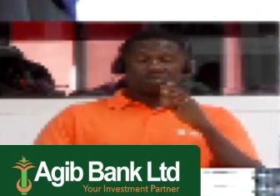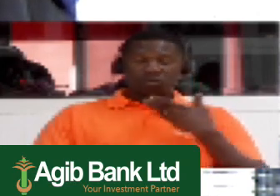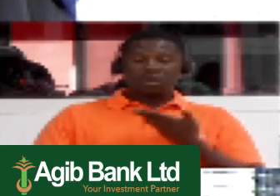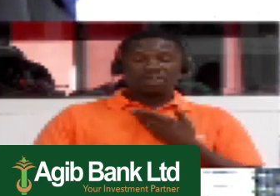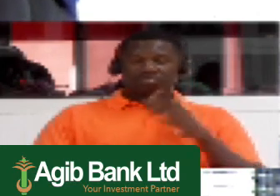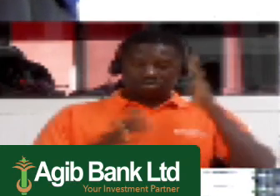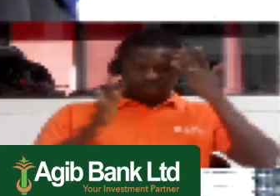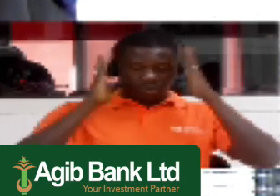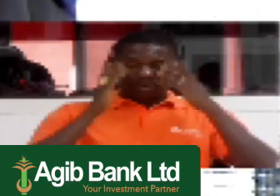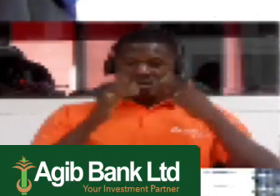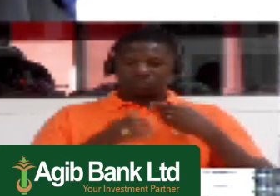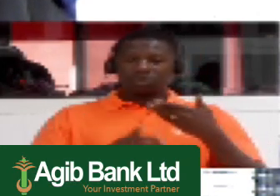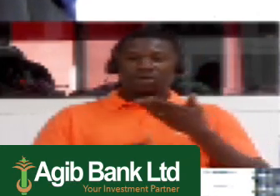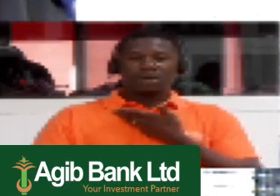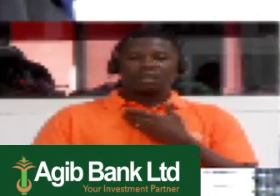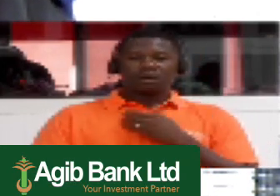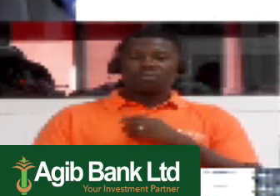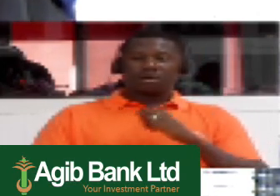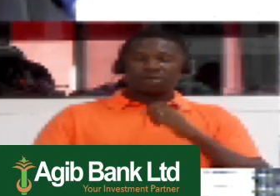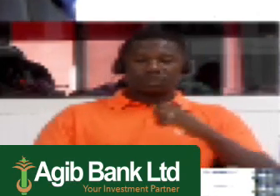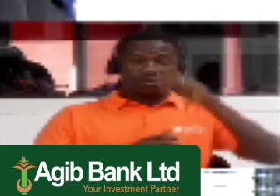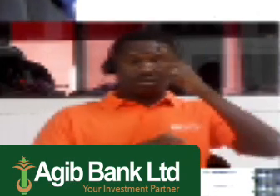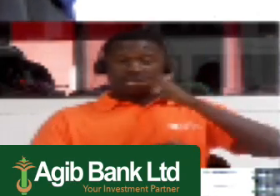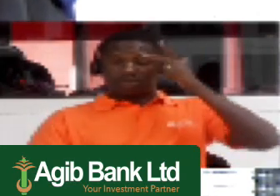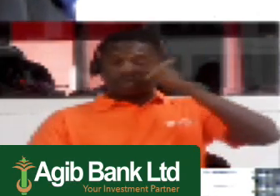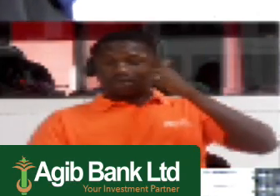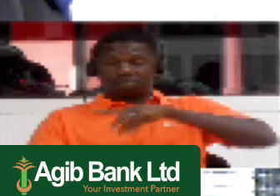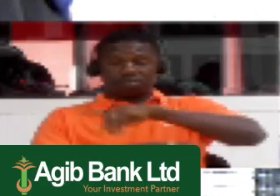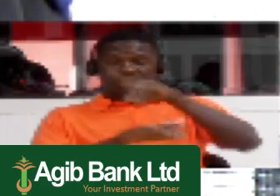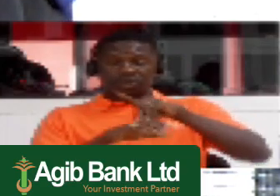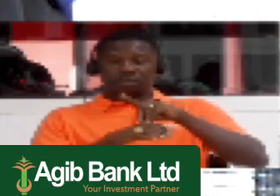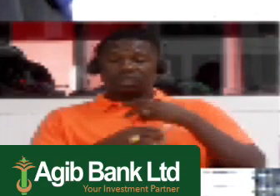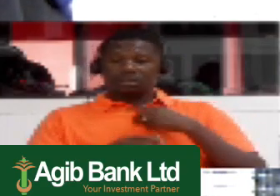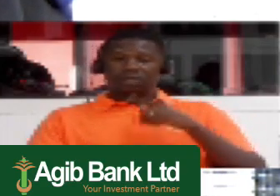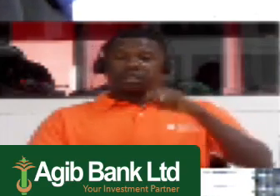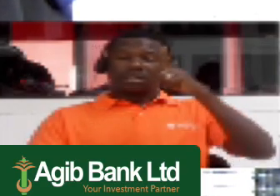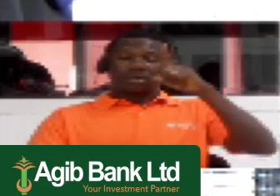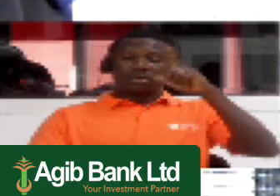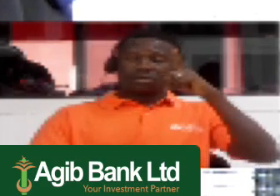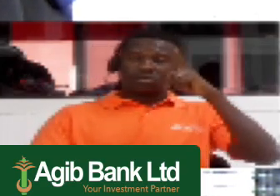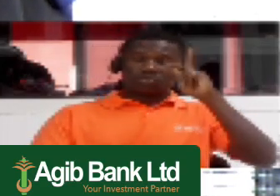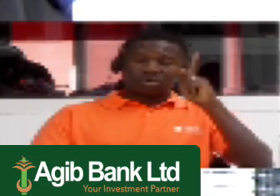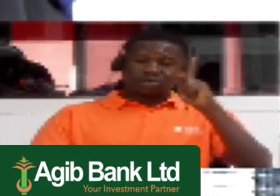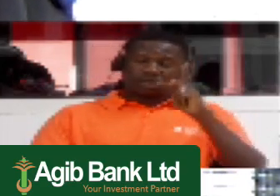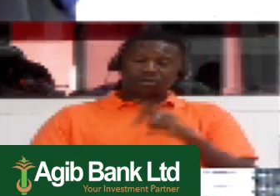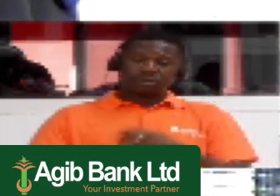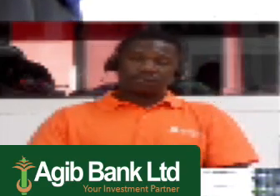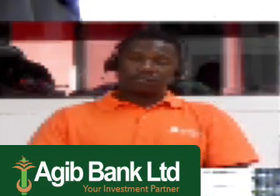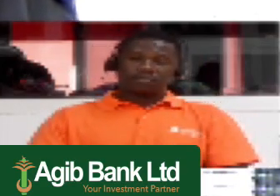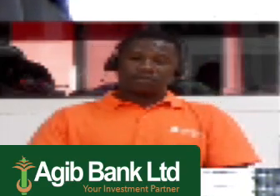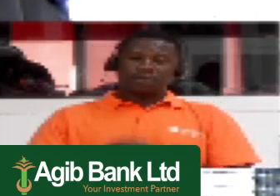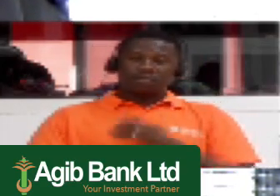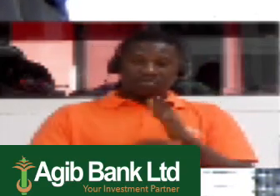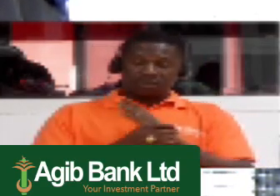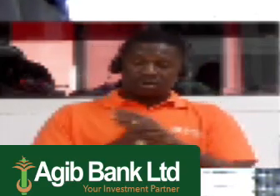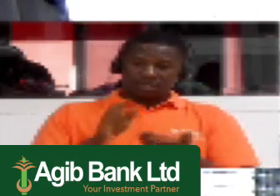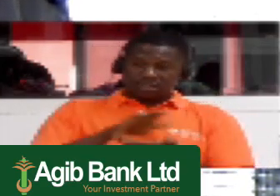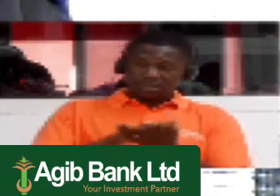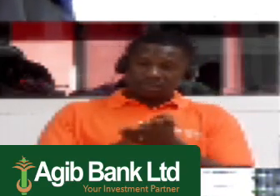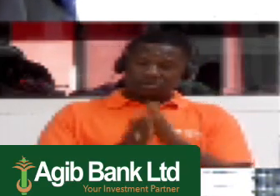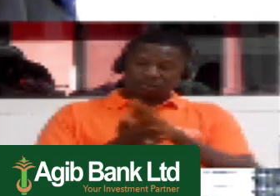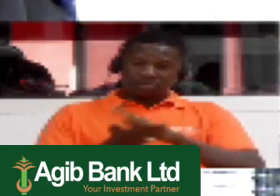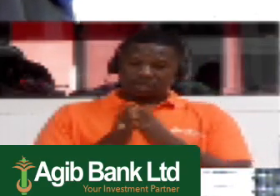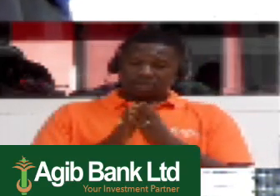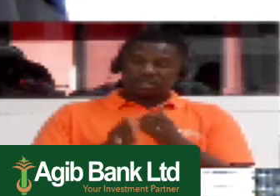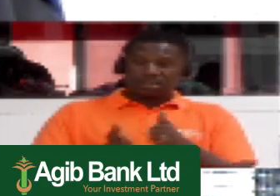was held in a bar in Latrikunda. And you from the market, Marbuluba Karola. Before you got to the market on the right hand side. Because when I ran